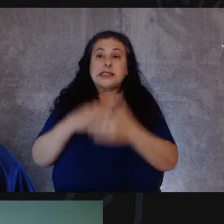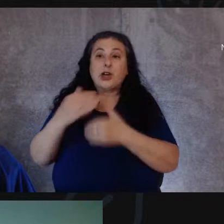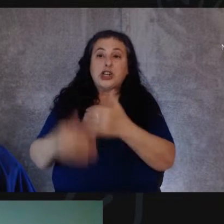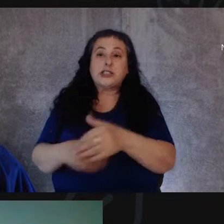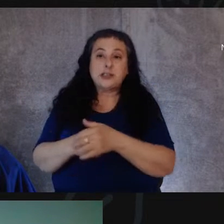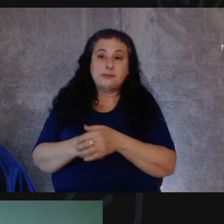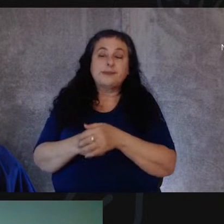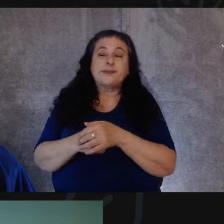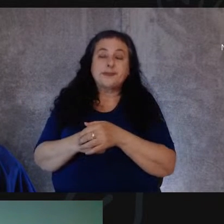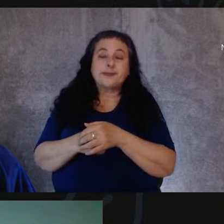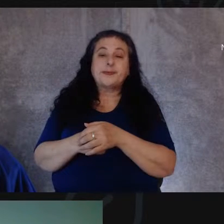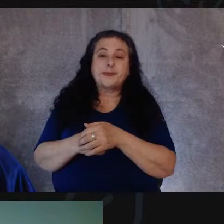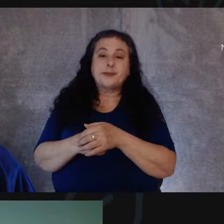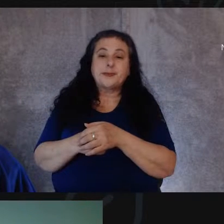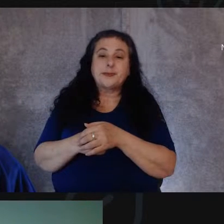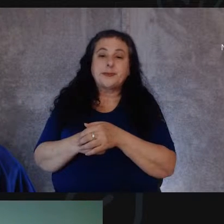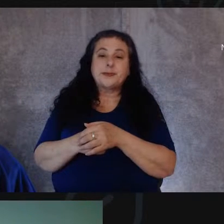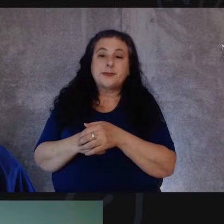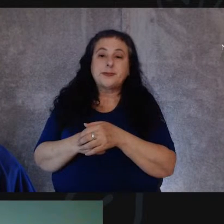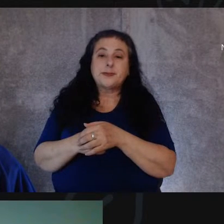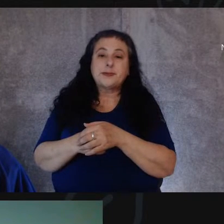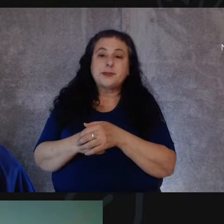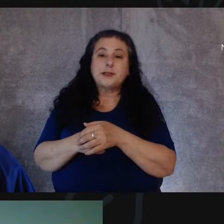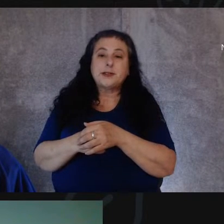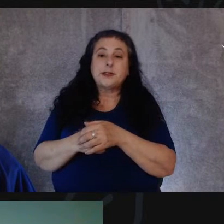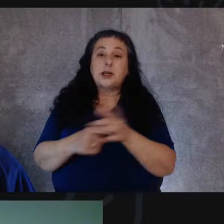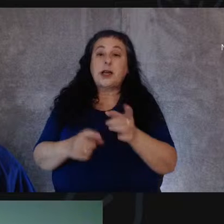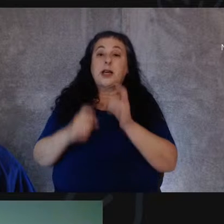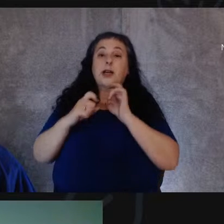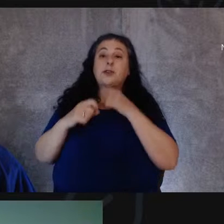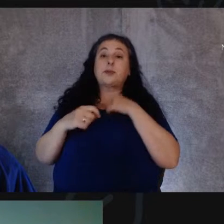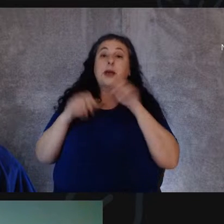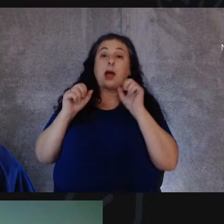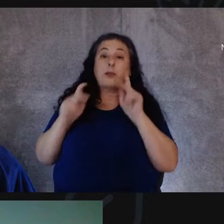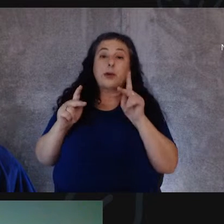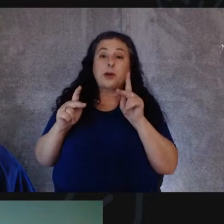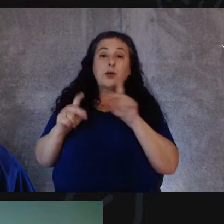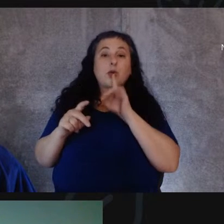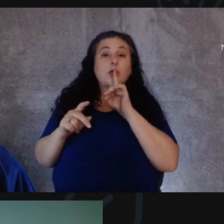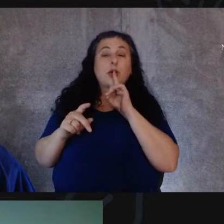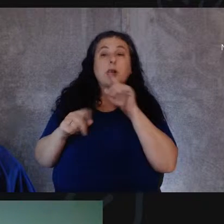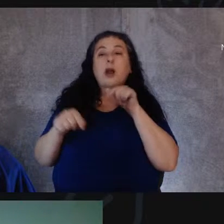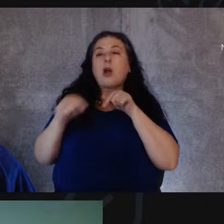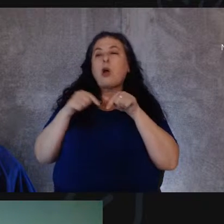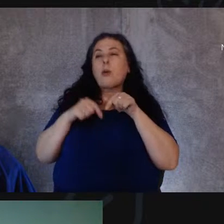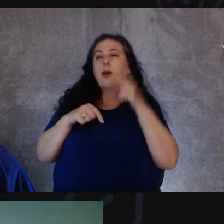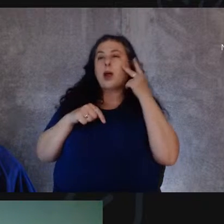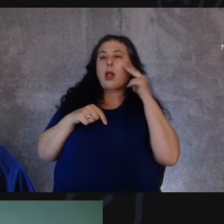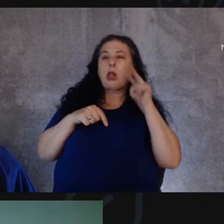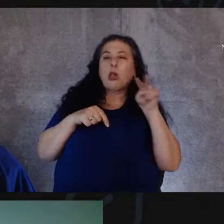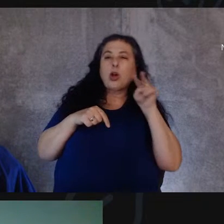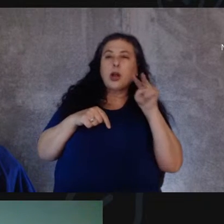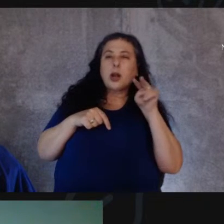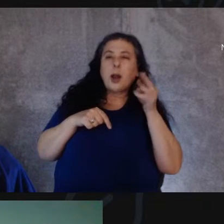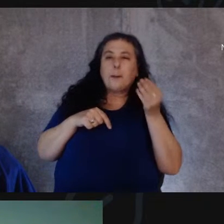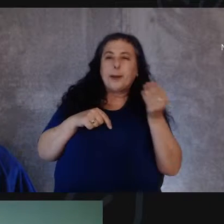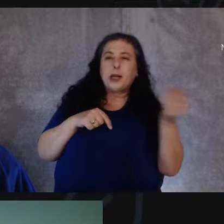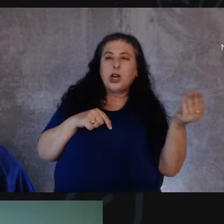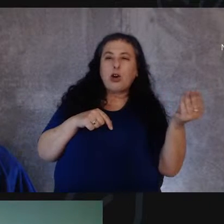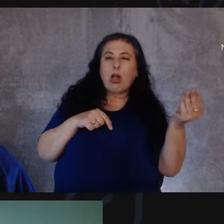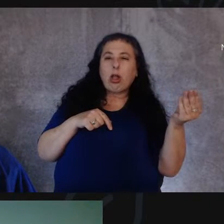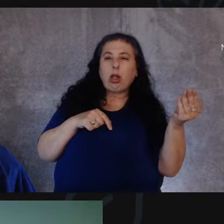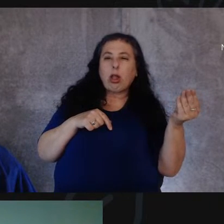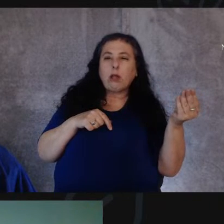series. It is giving me the opportunity to really go back and look at material